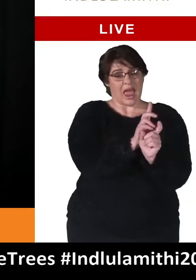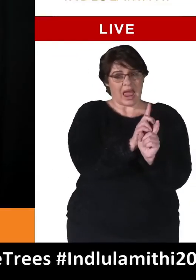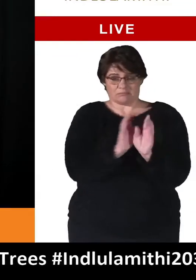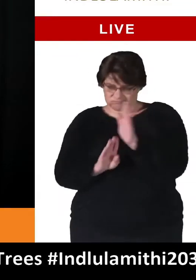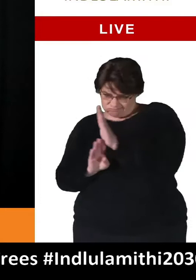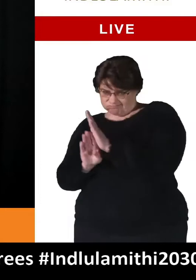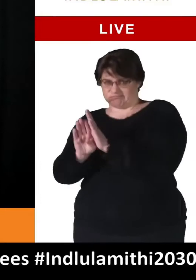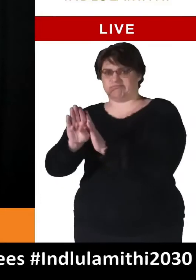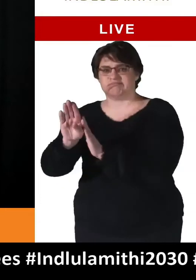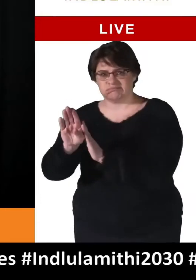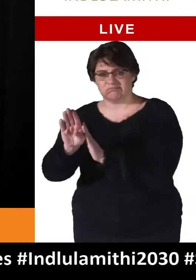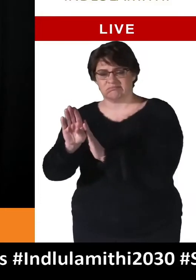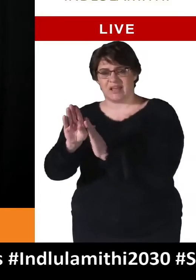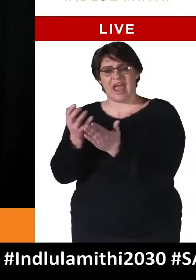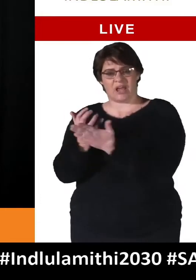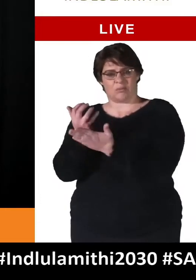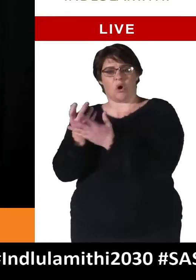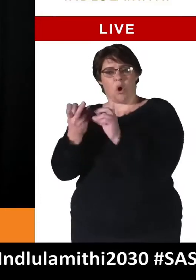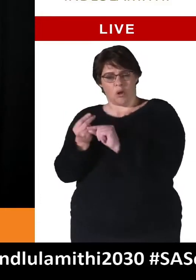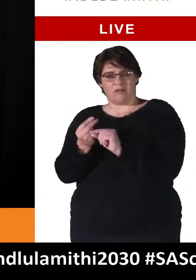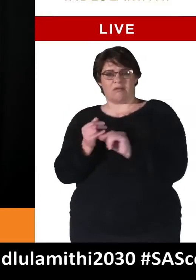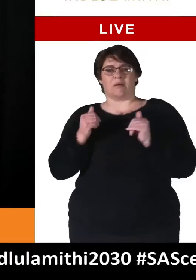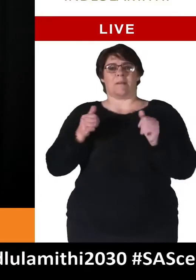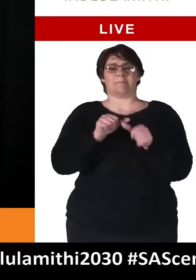economy on a Nailewak path?